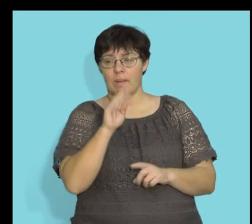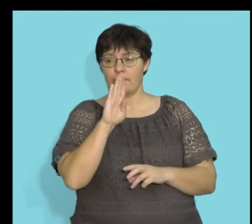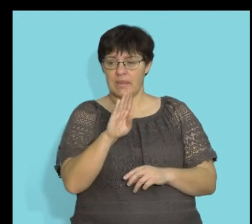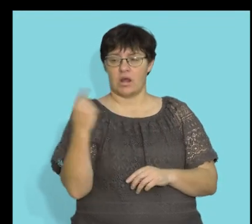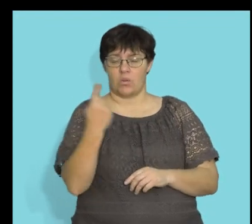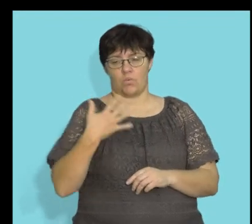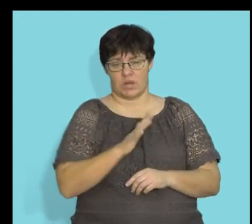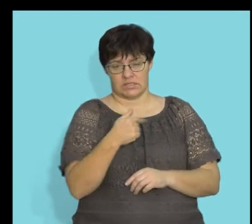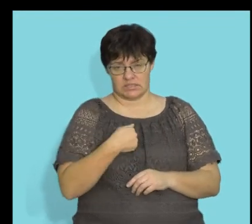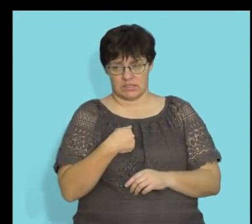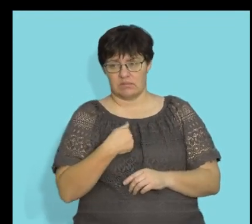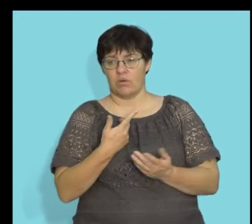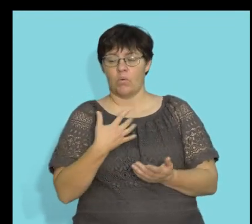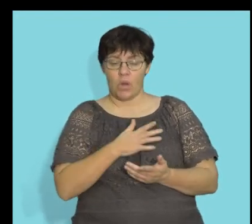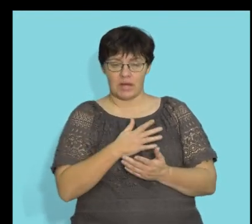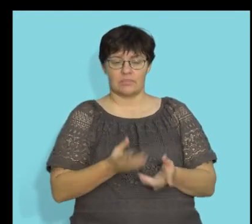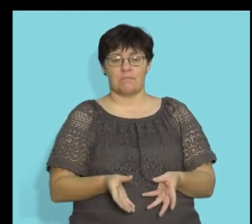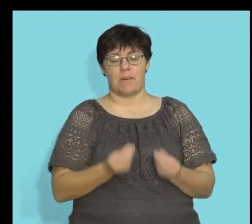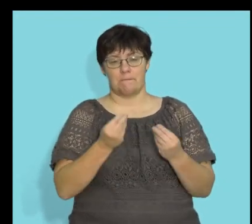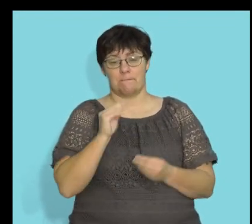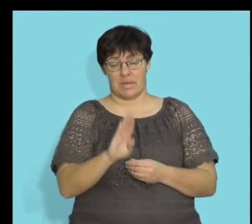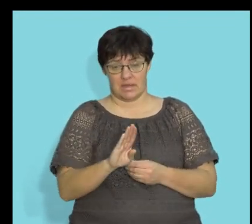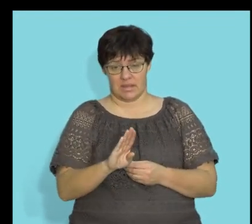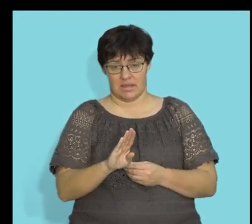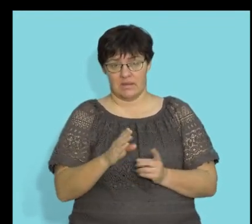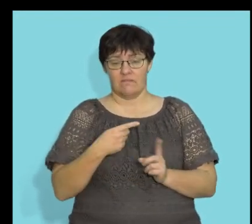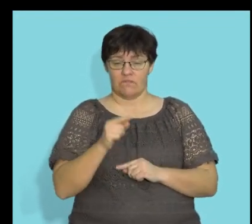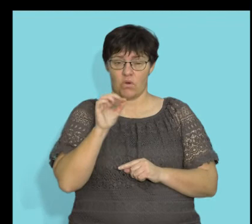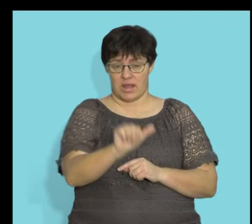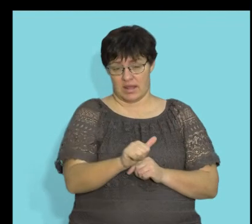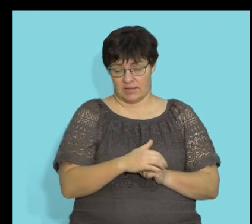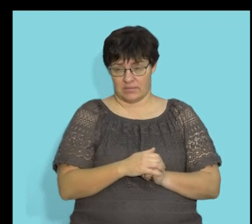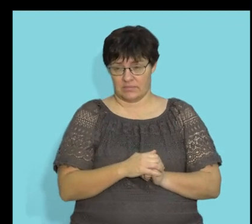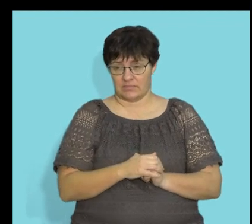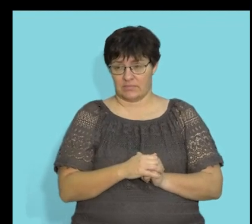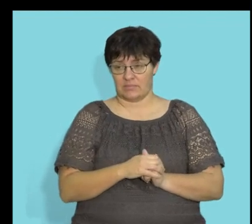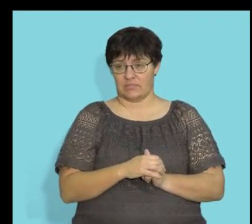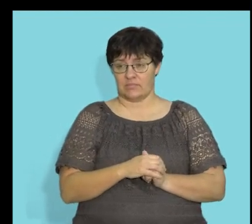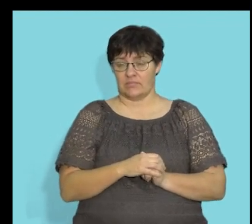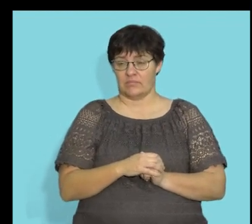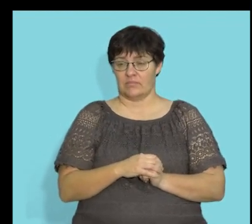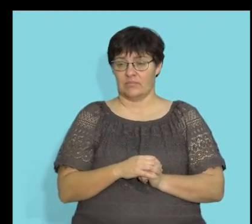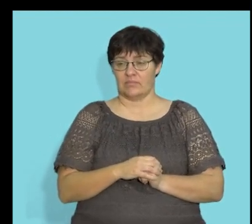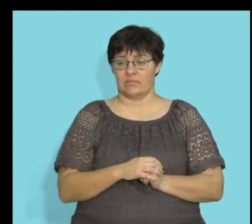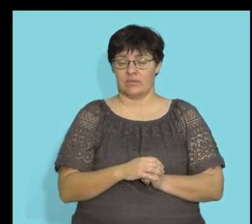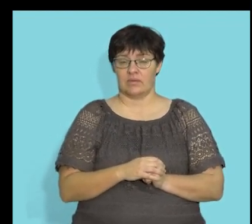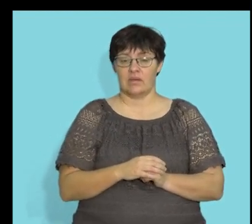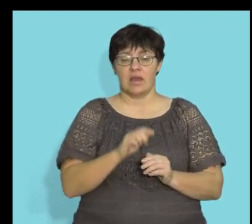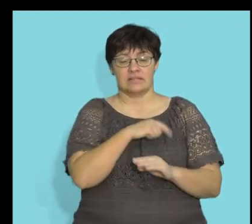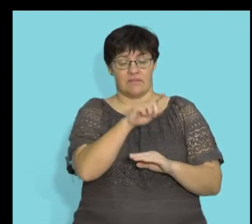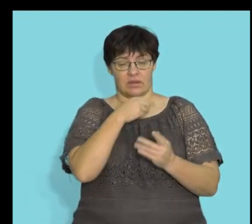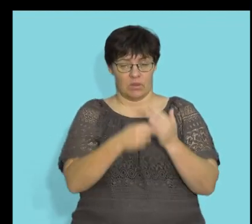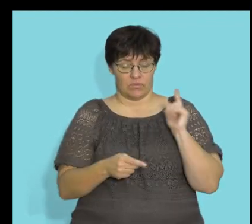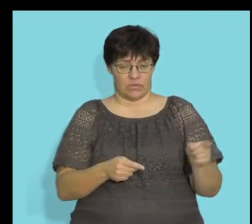to get b by itself because I want to determine b in terms of a. I'm going to divide both sides of